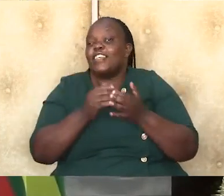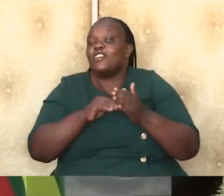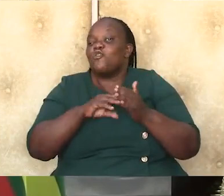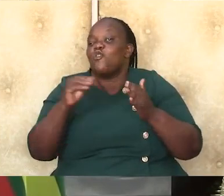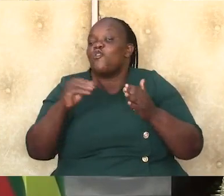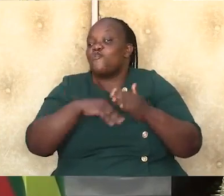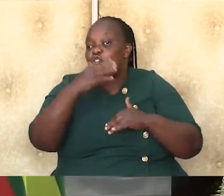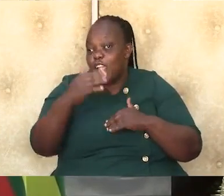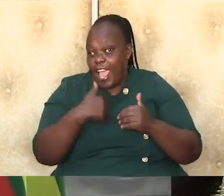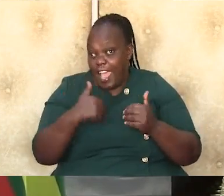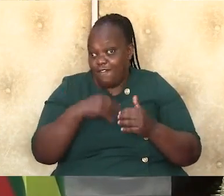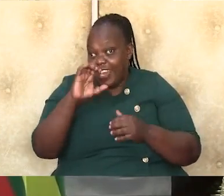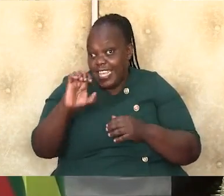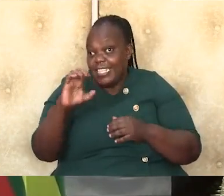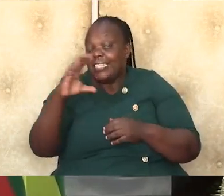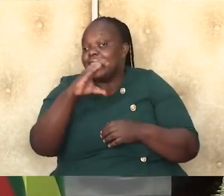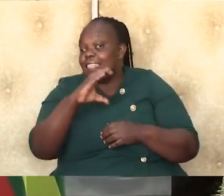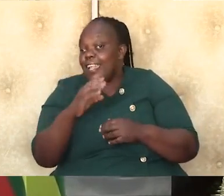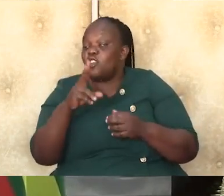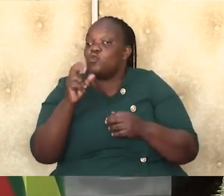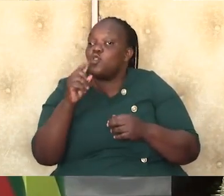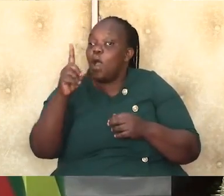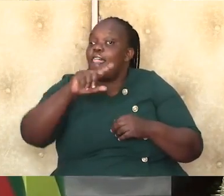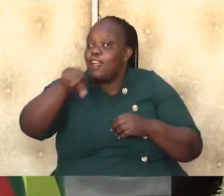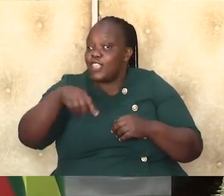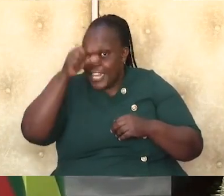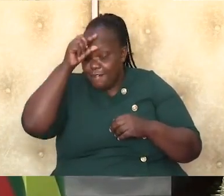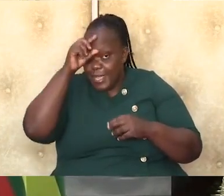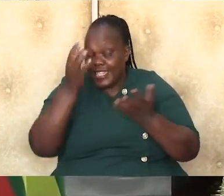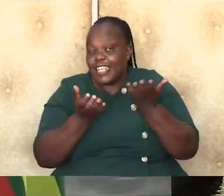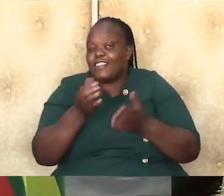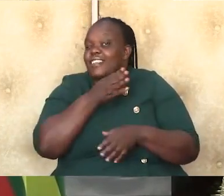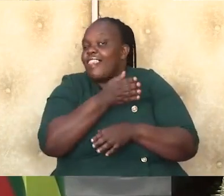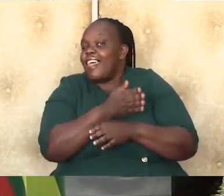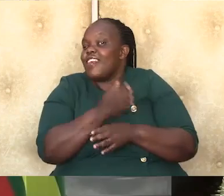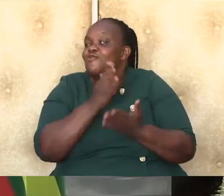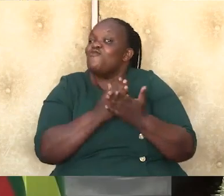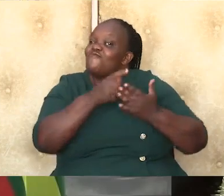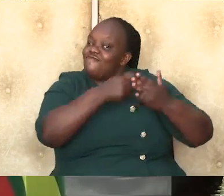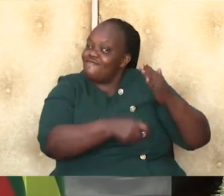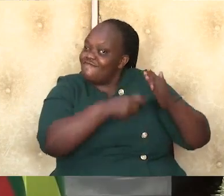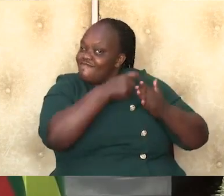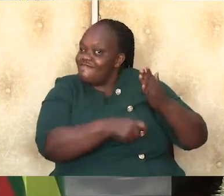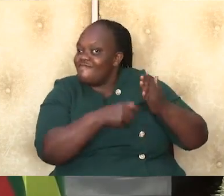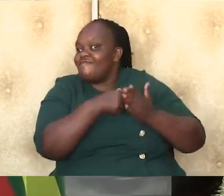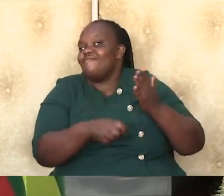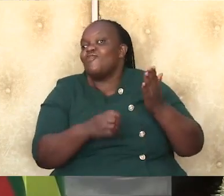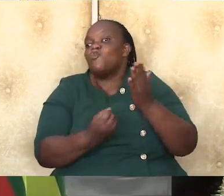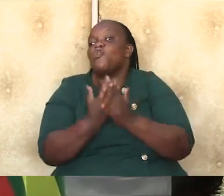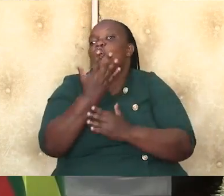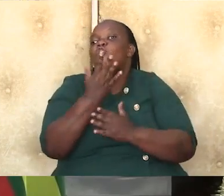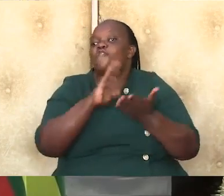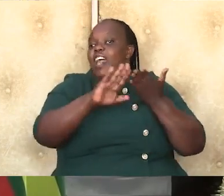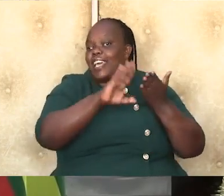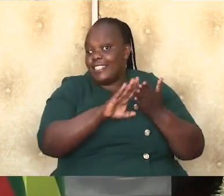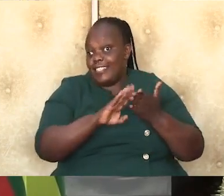have eCitizen, over 21,000 government services, and if revenue has actually gone very, very fast going forward, so that